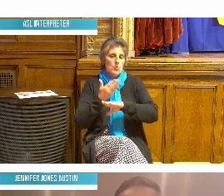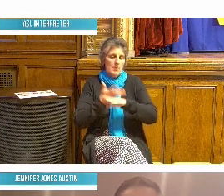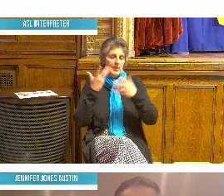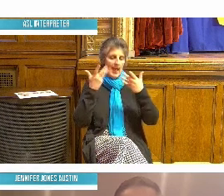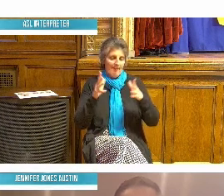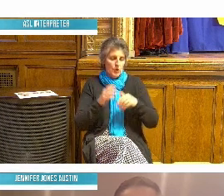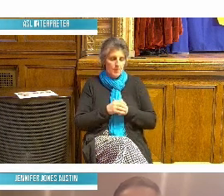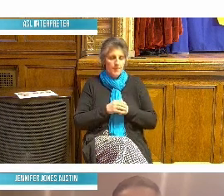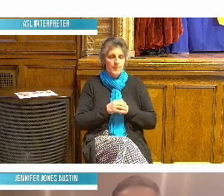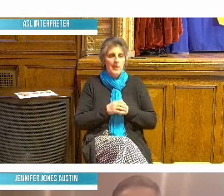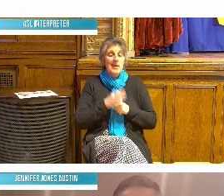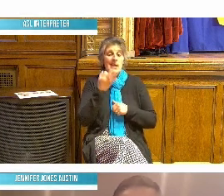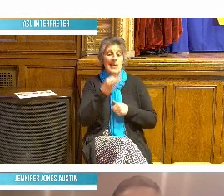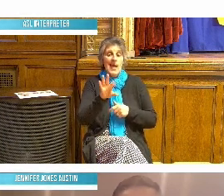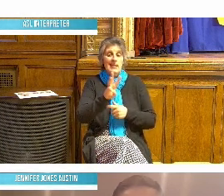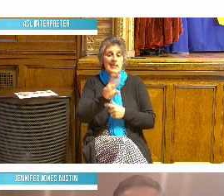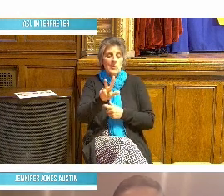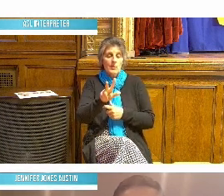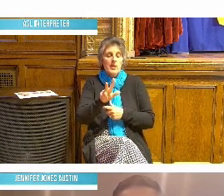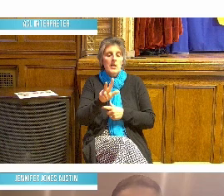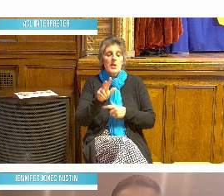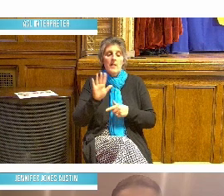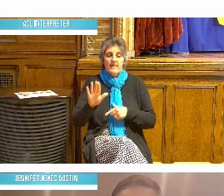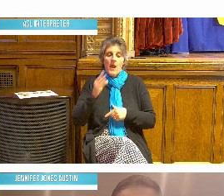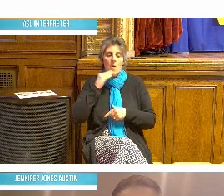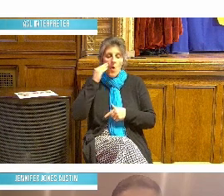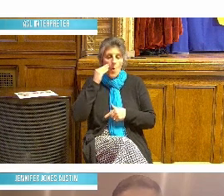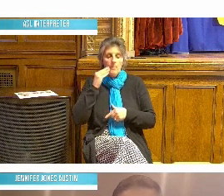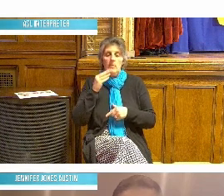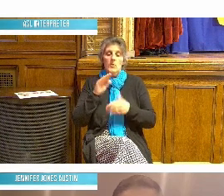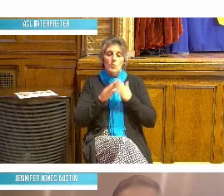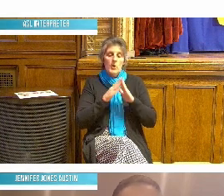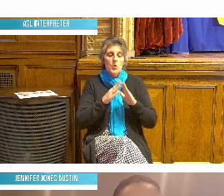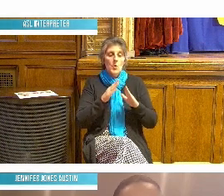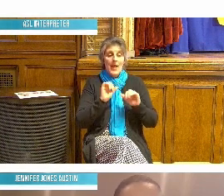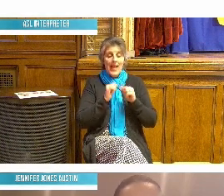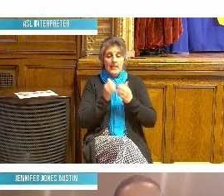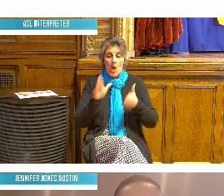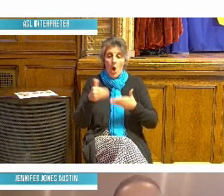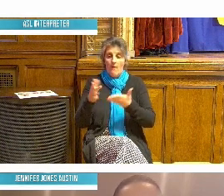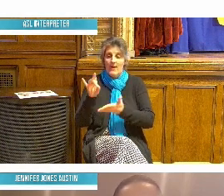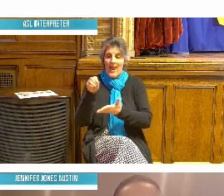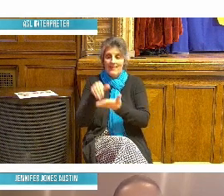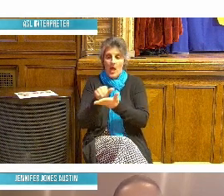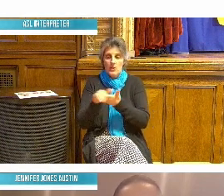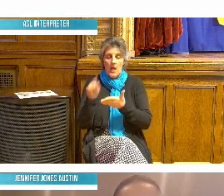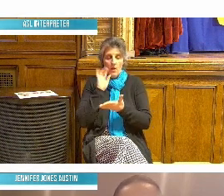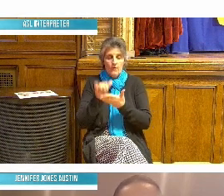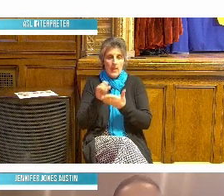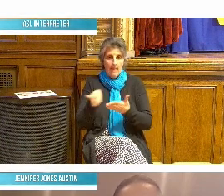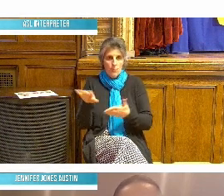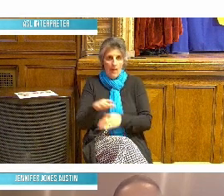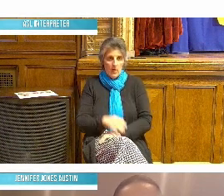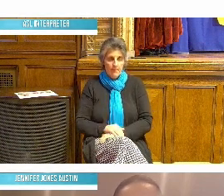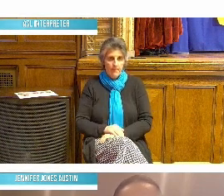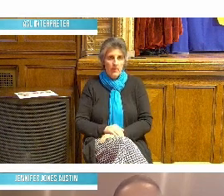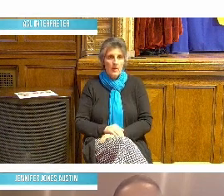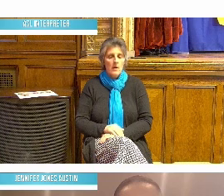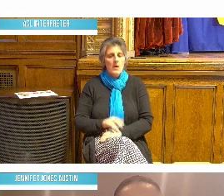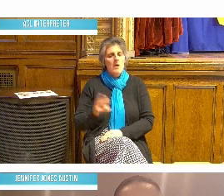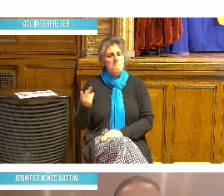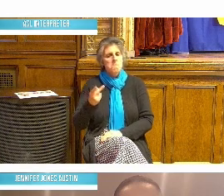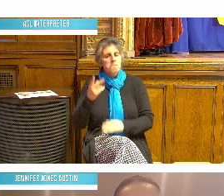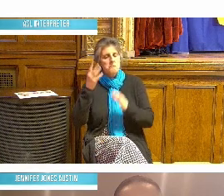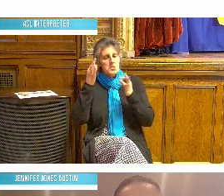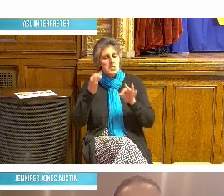afterward. In 1963, the Newburgh Urban Renewal Agency offered them $8,000 for their property. The parties finally reached